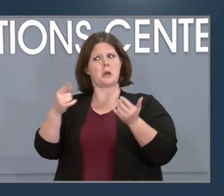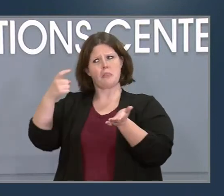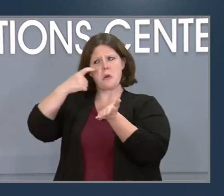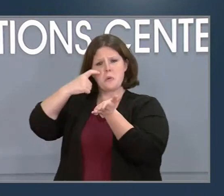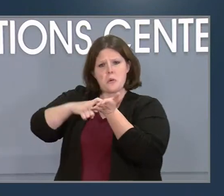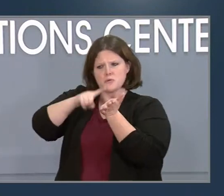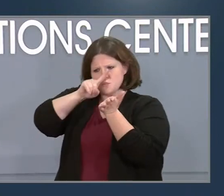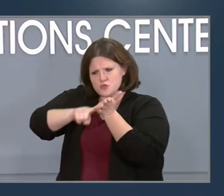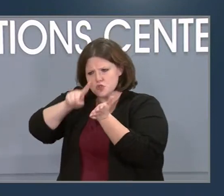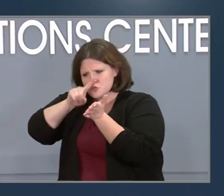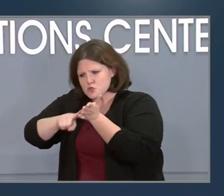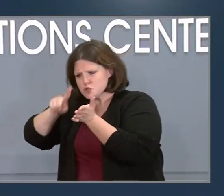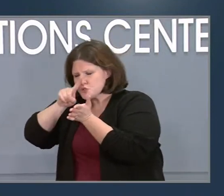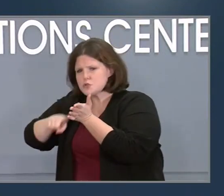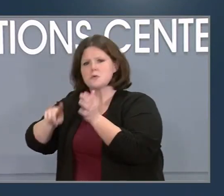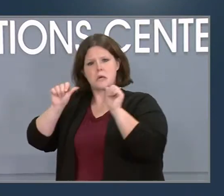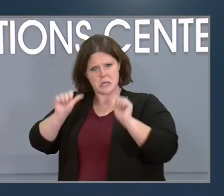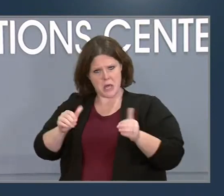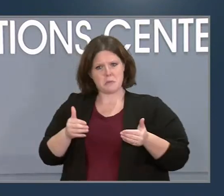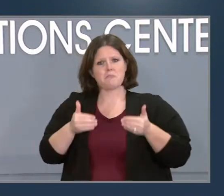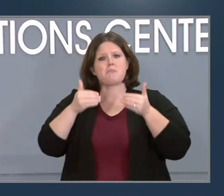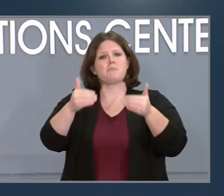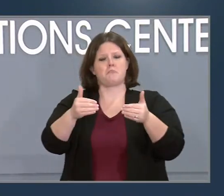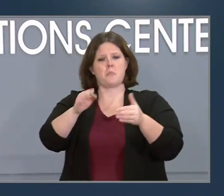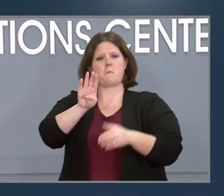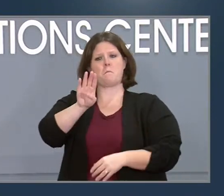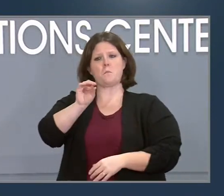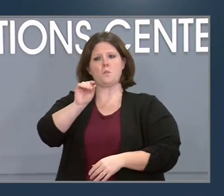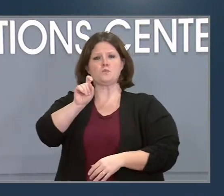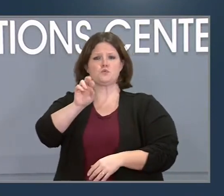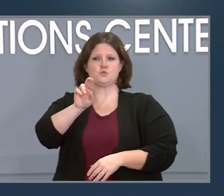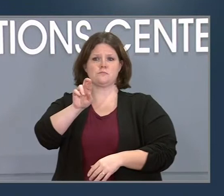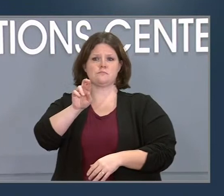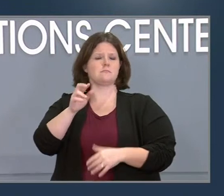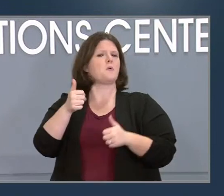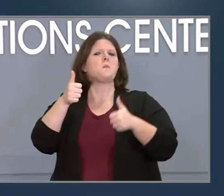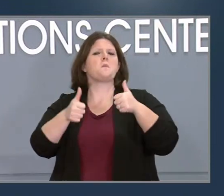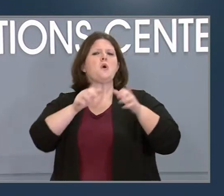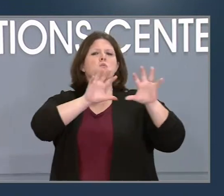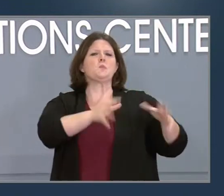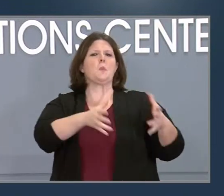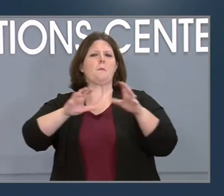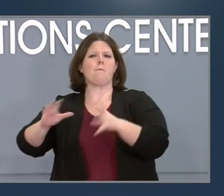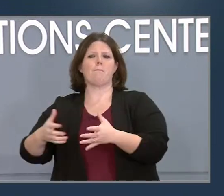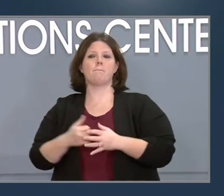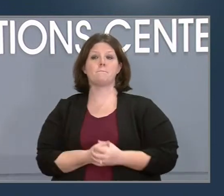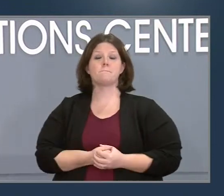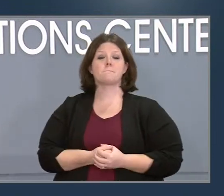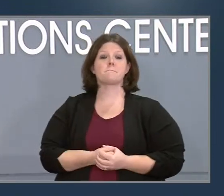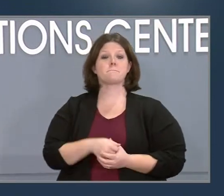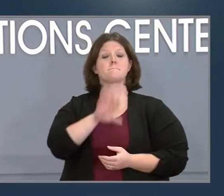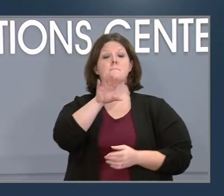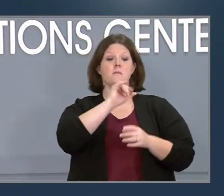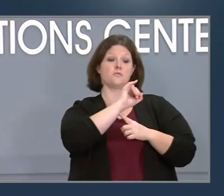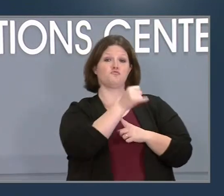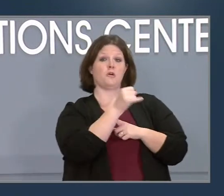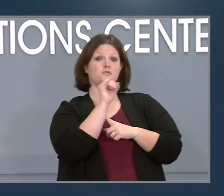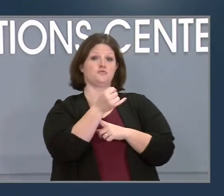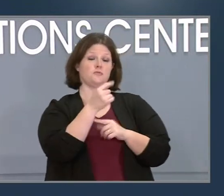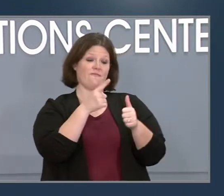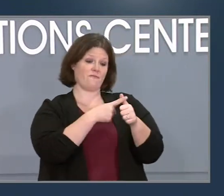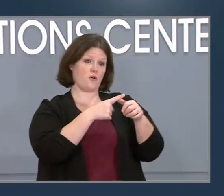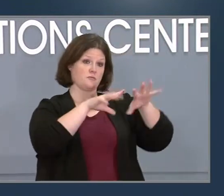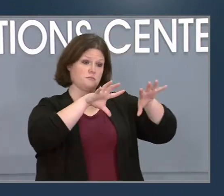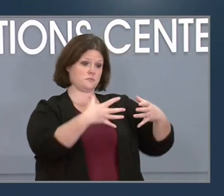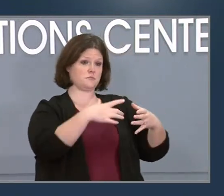strengthen and extend protections against COVID-19. So here's who's eligible. If you got the Johnson & Johnson vaccine